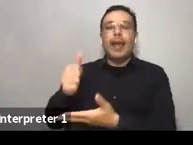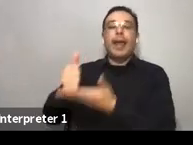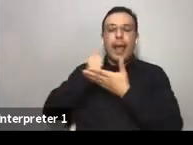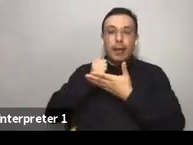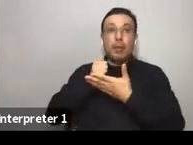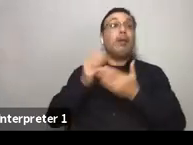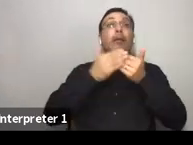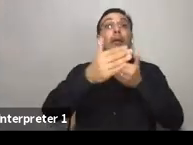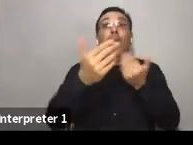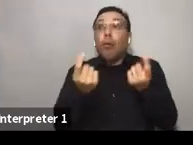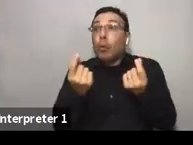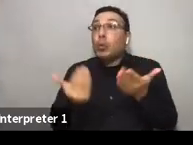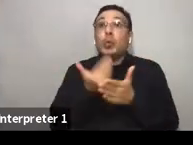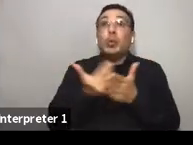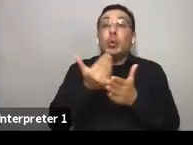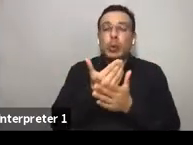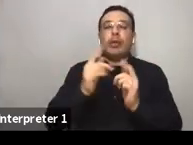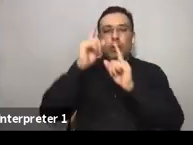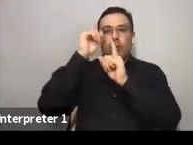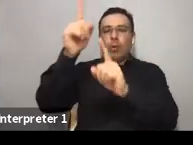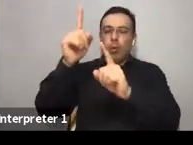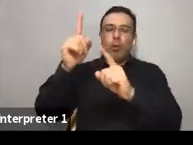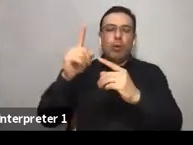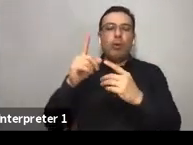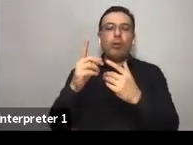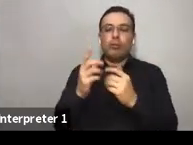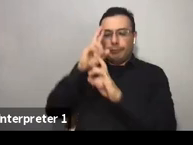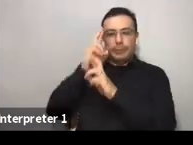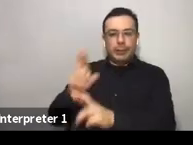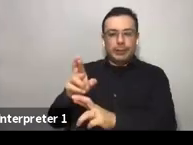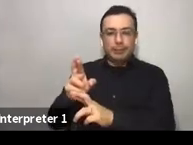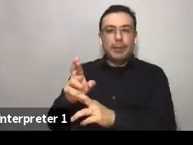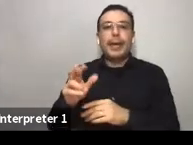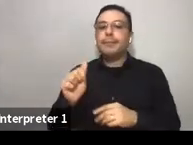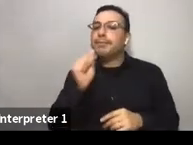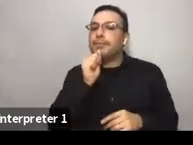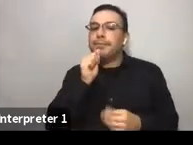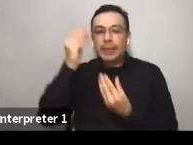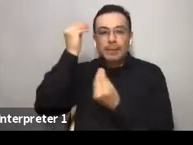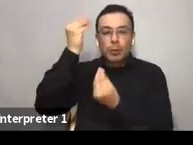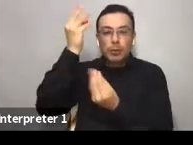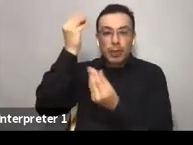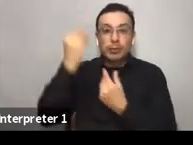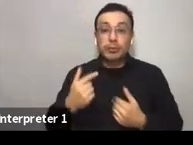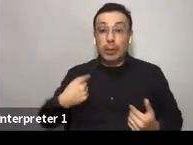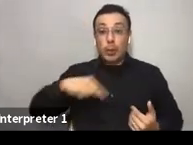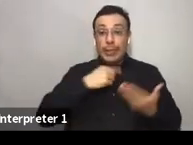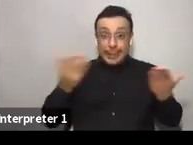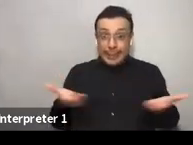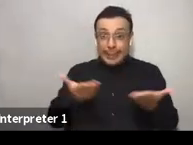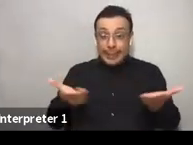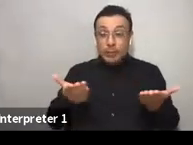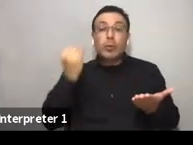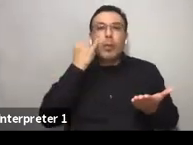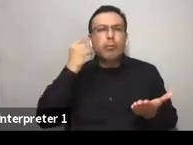here as OVW TA providers to help you work through all these nuanced questions. So